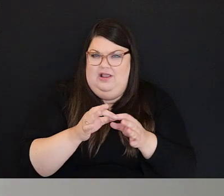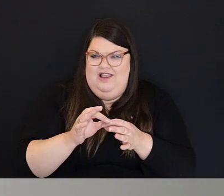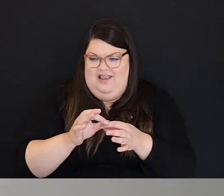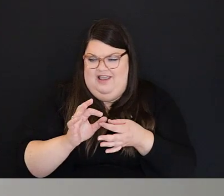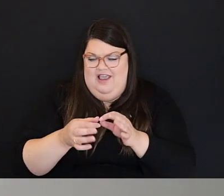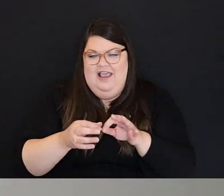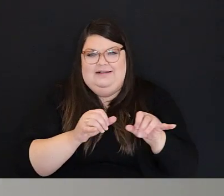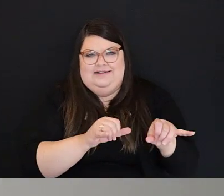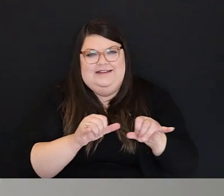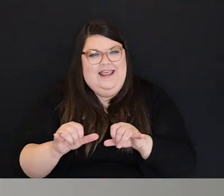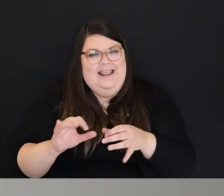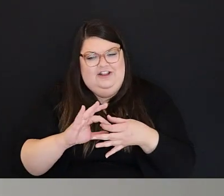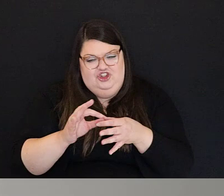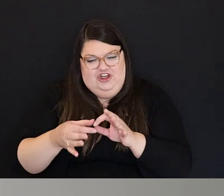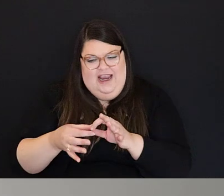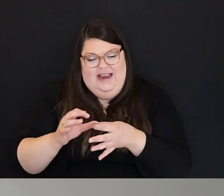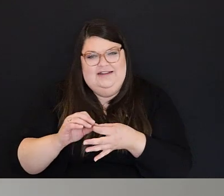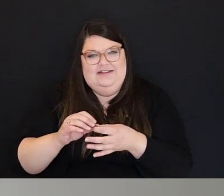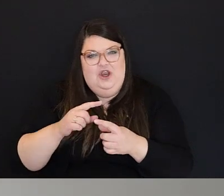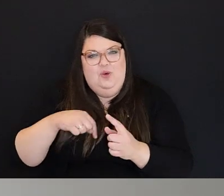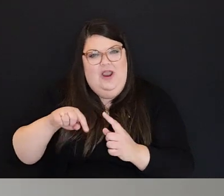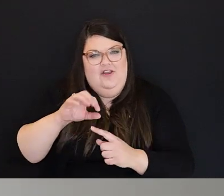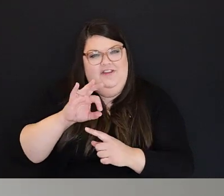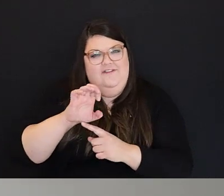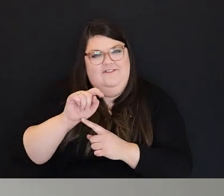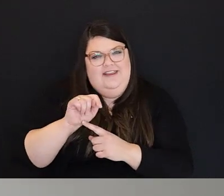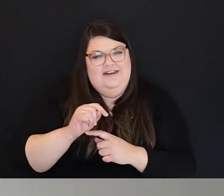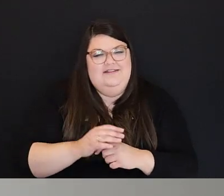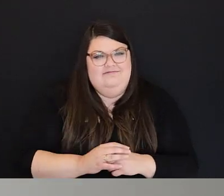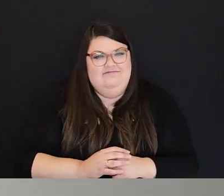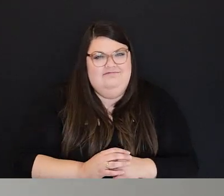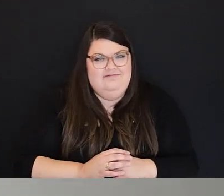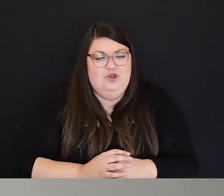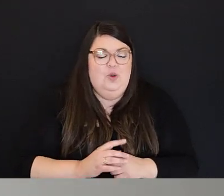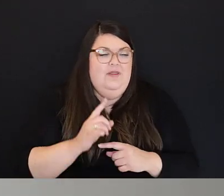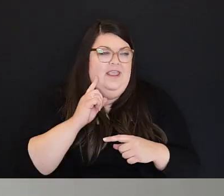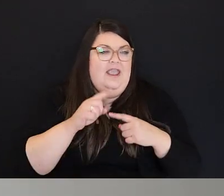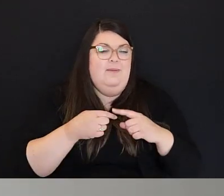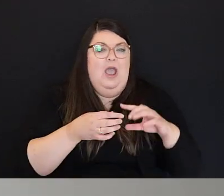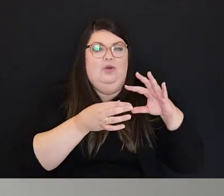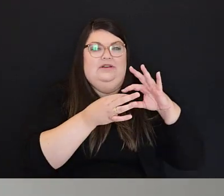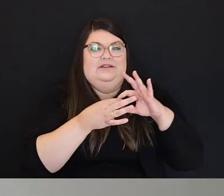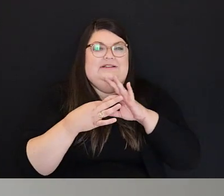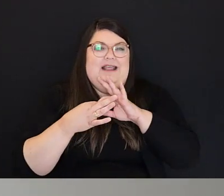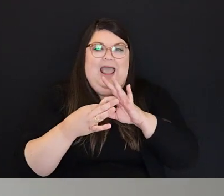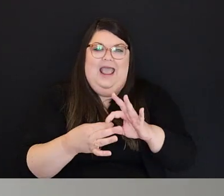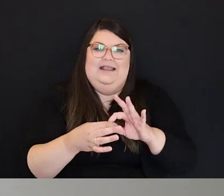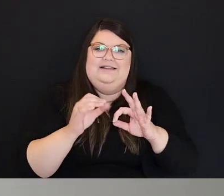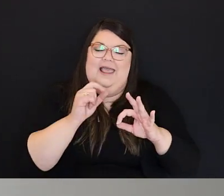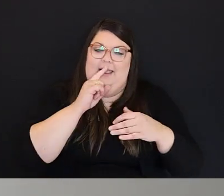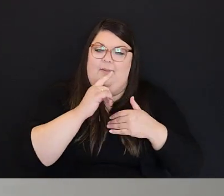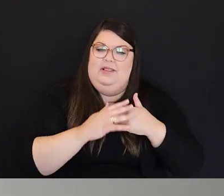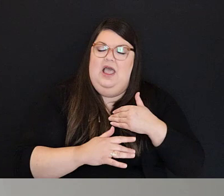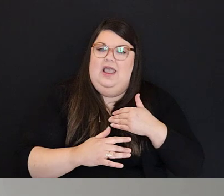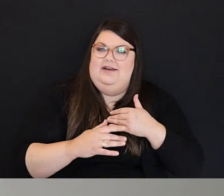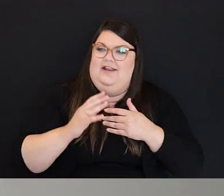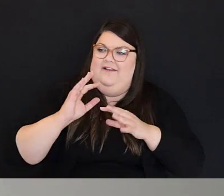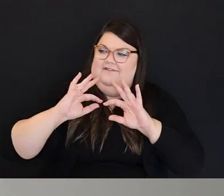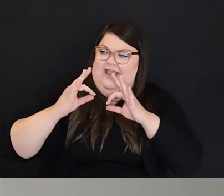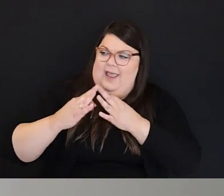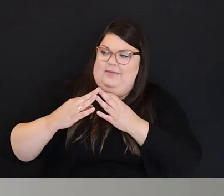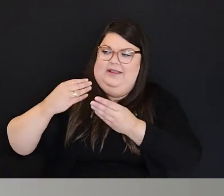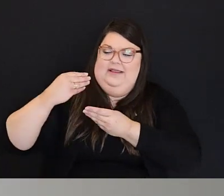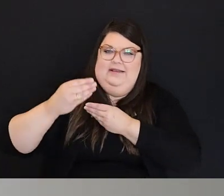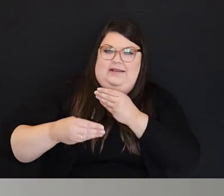feet of the installation, to think also about ties like blood ties, but also about the